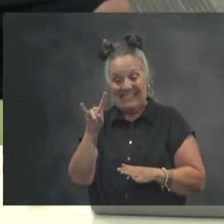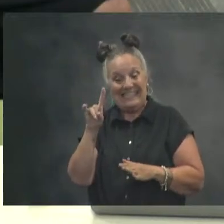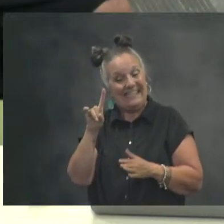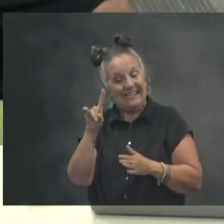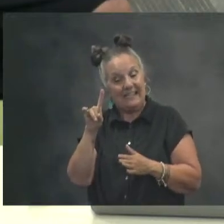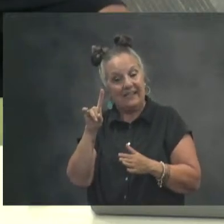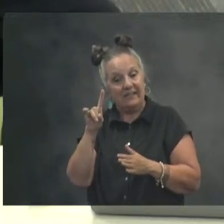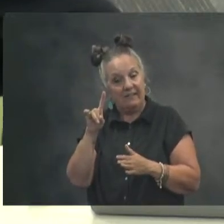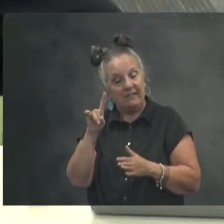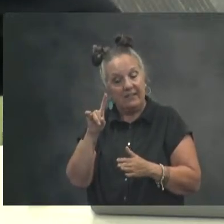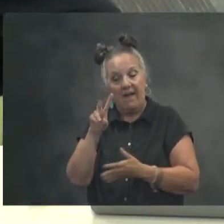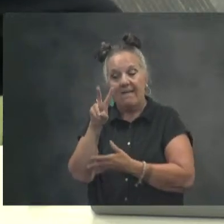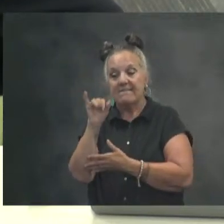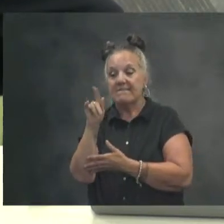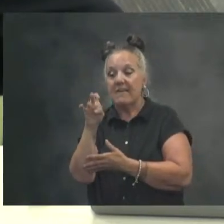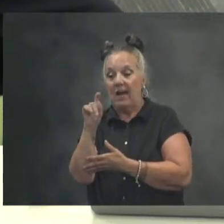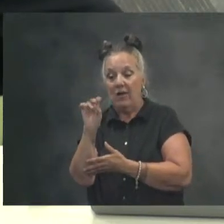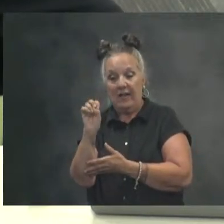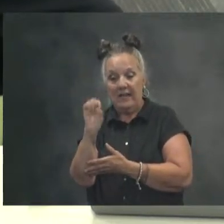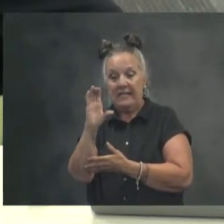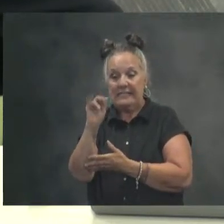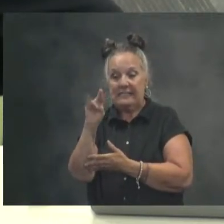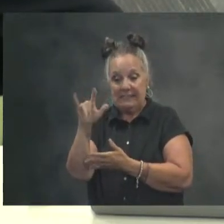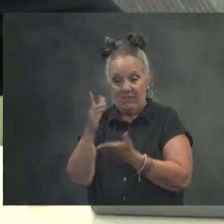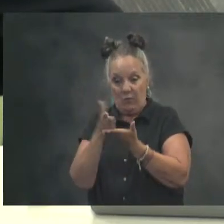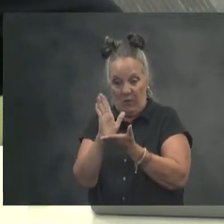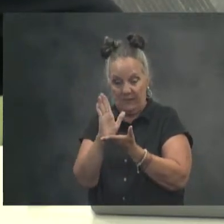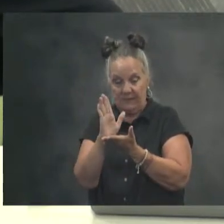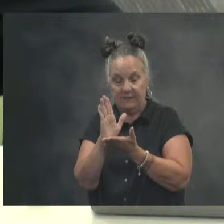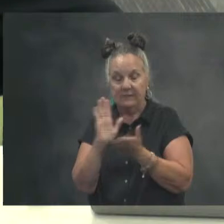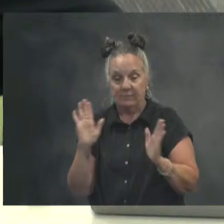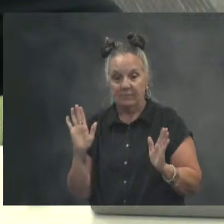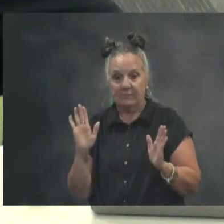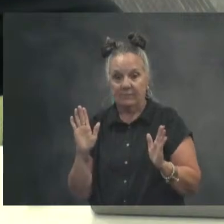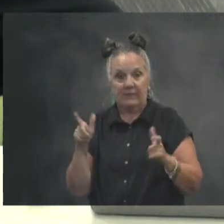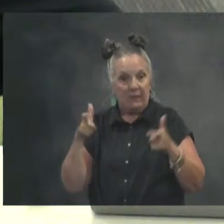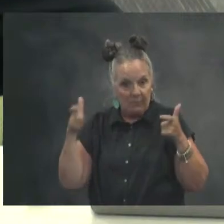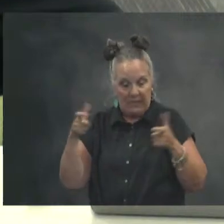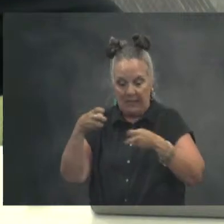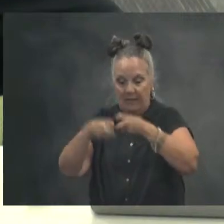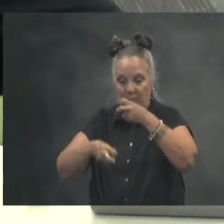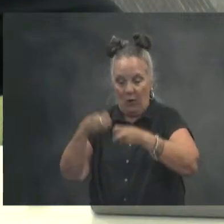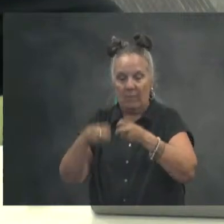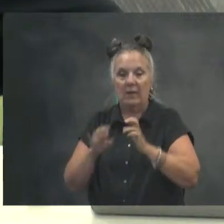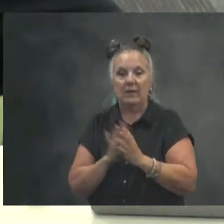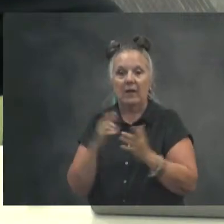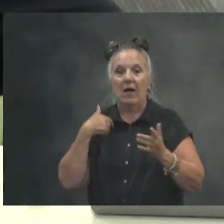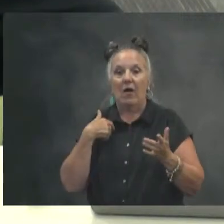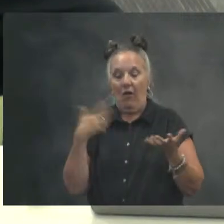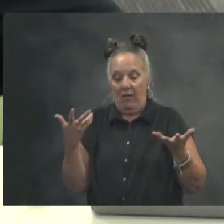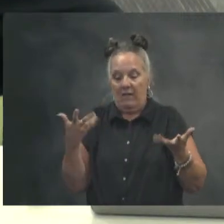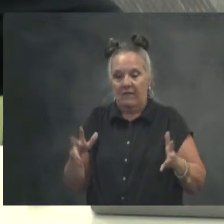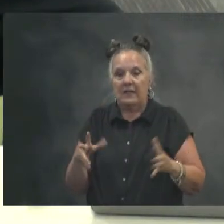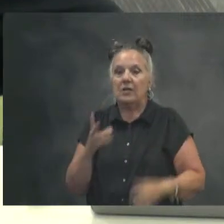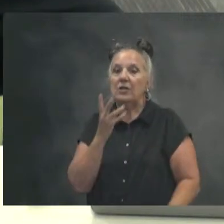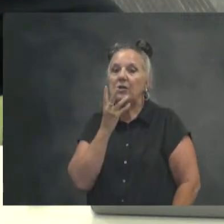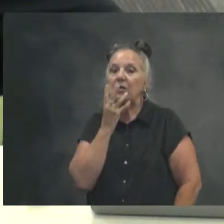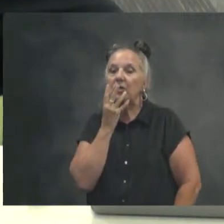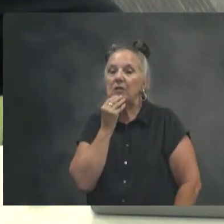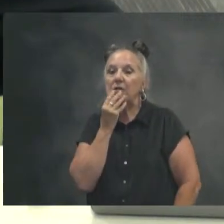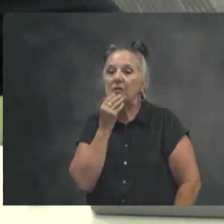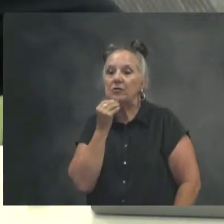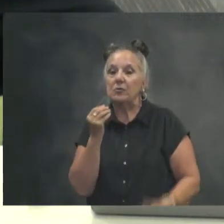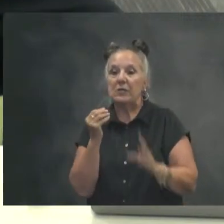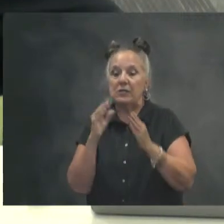civil rights. There's a whole civil rights issue going on right there. Big problem. And then I'll close out. The Jewish community here in